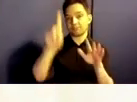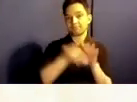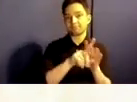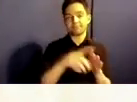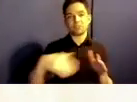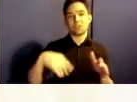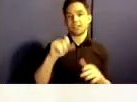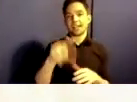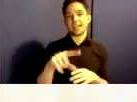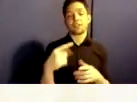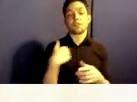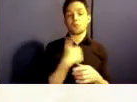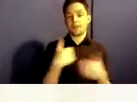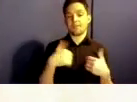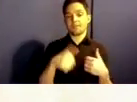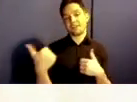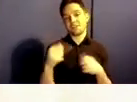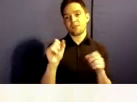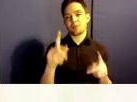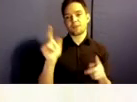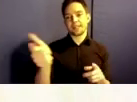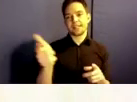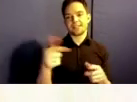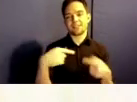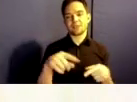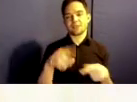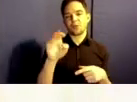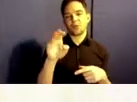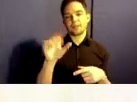yet, because we'll have another opportunity later in the webinar.